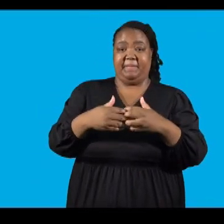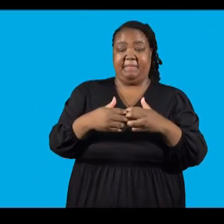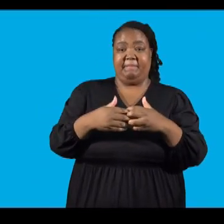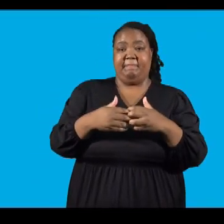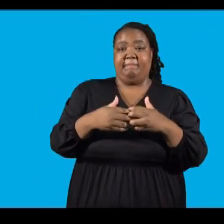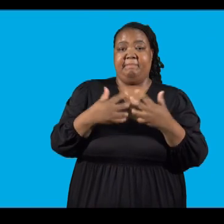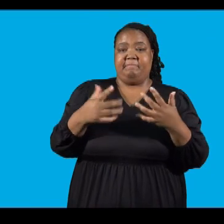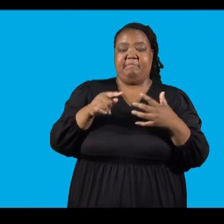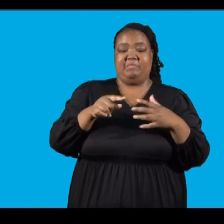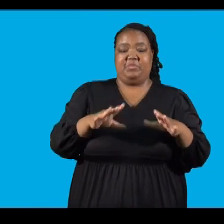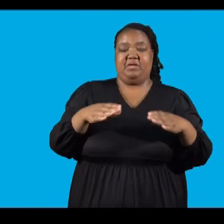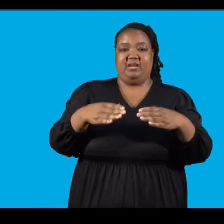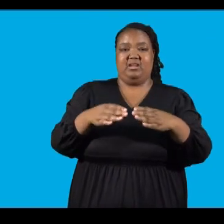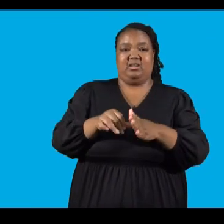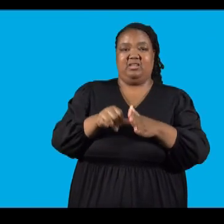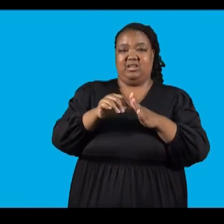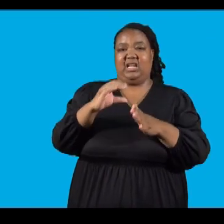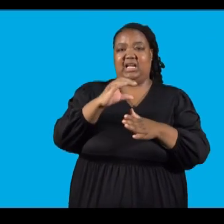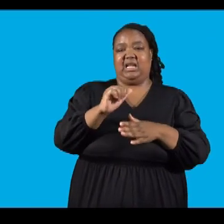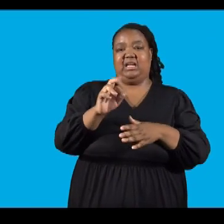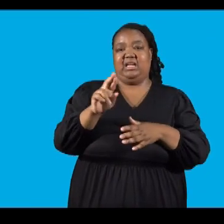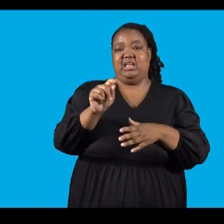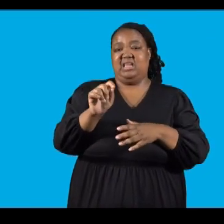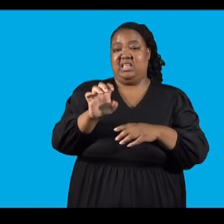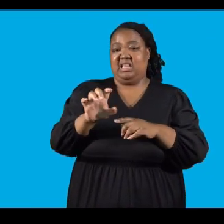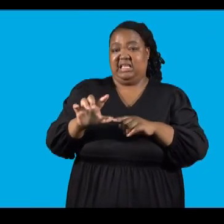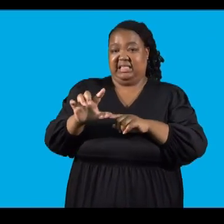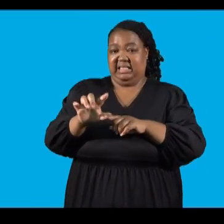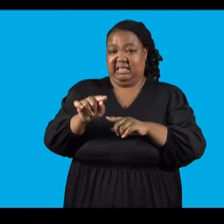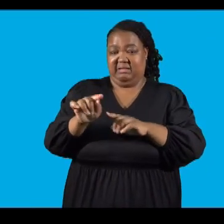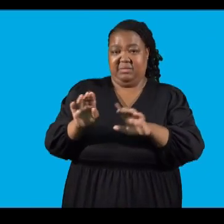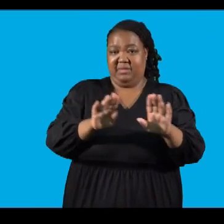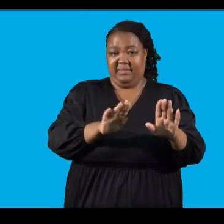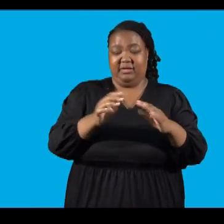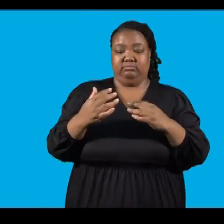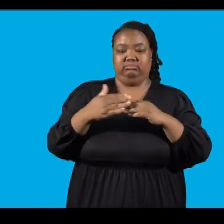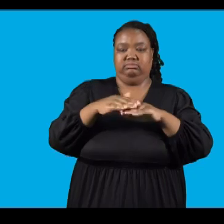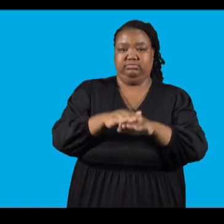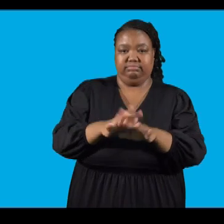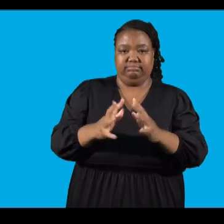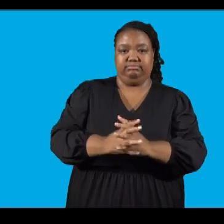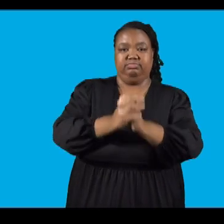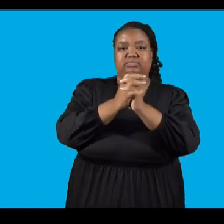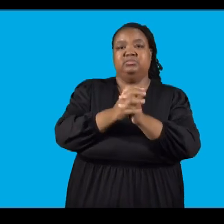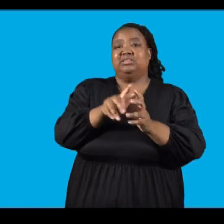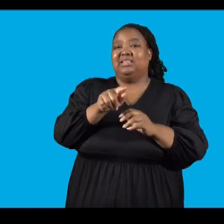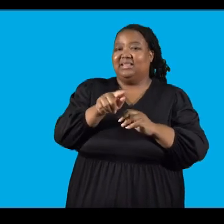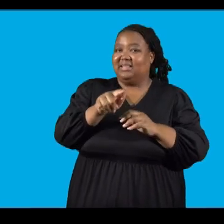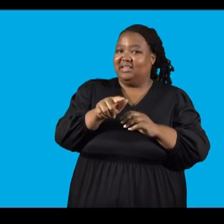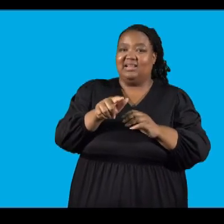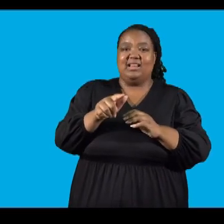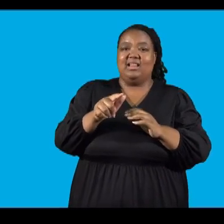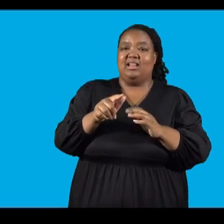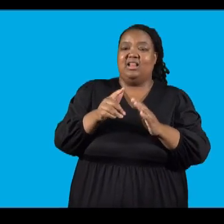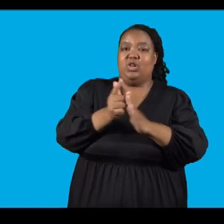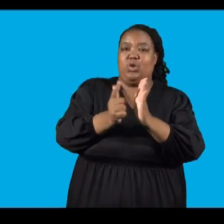that formation of such cartels or such behavior, collusive behavior,